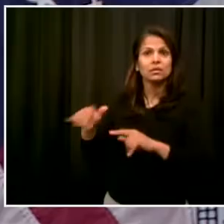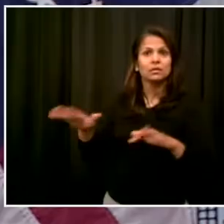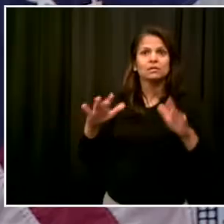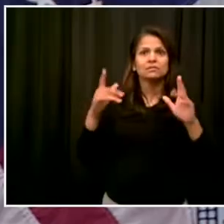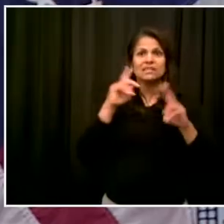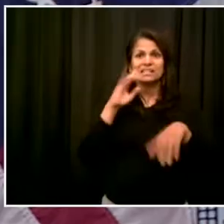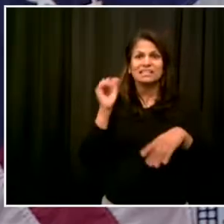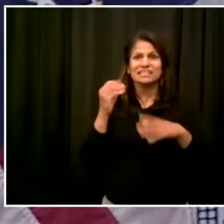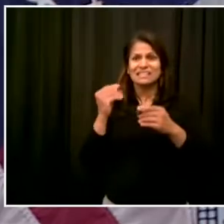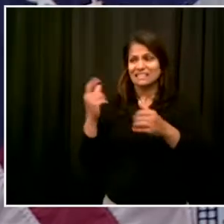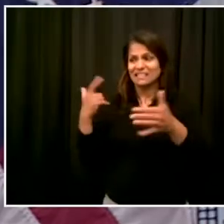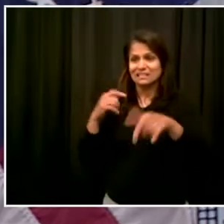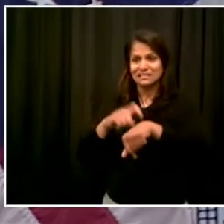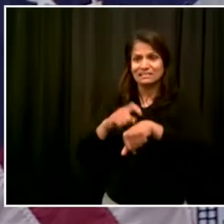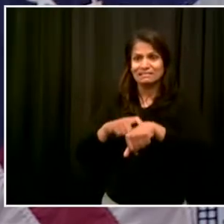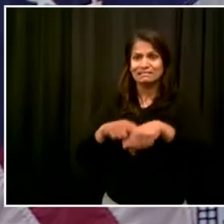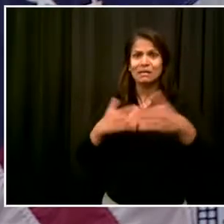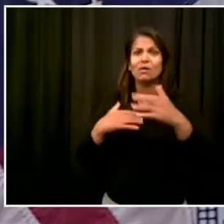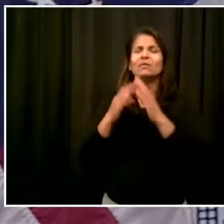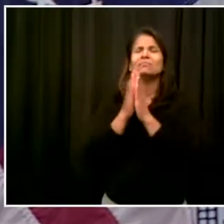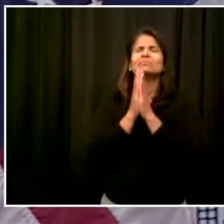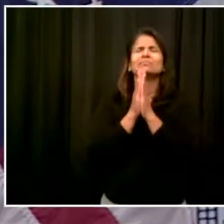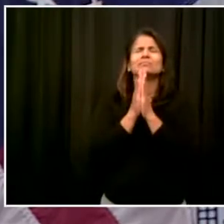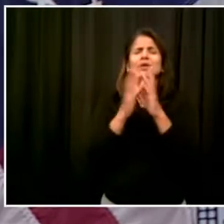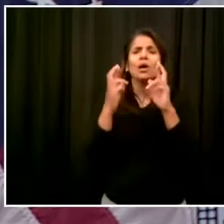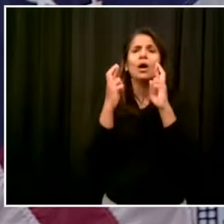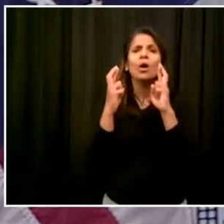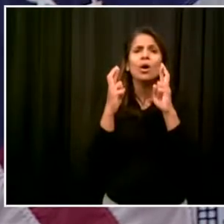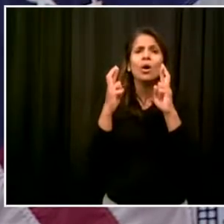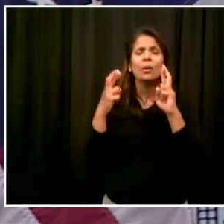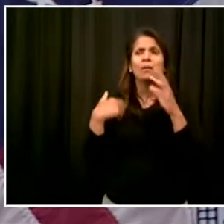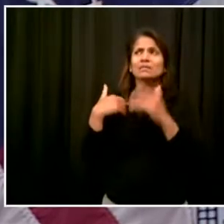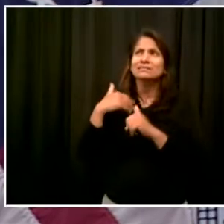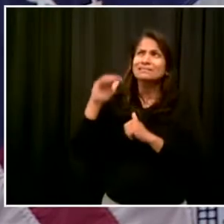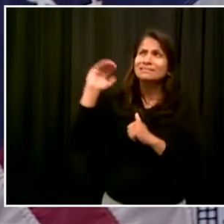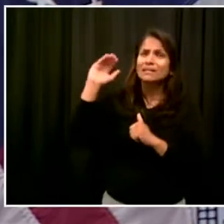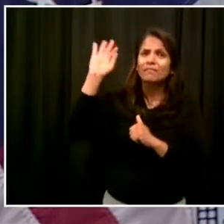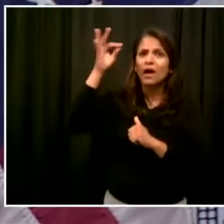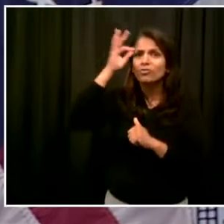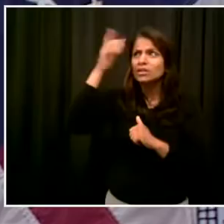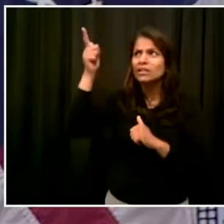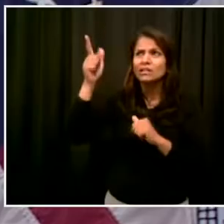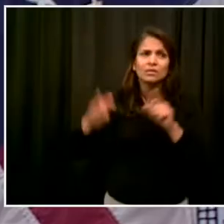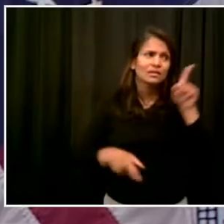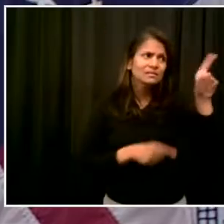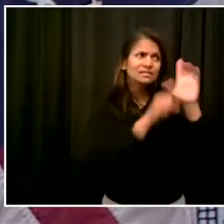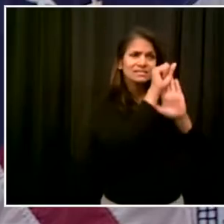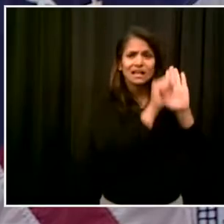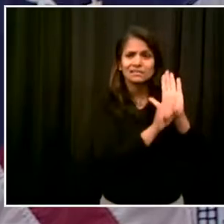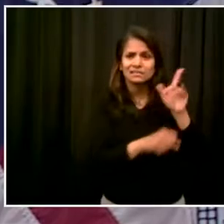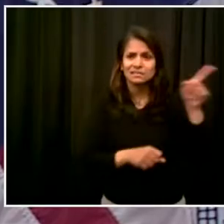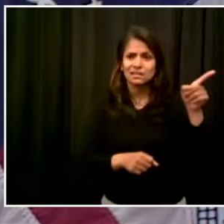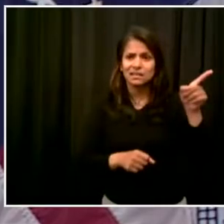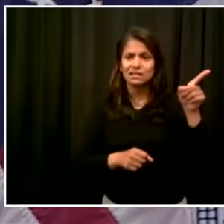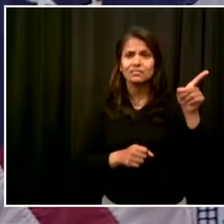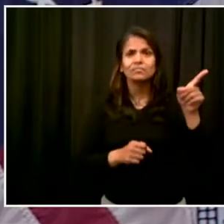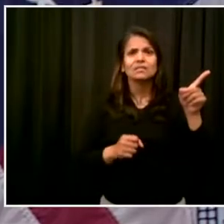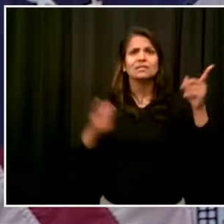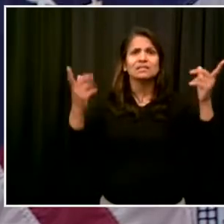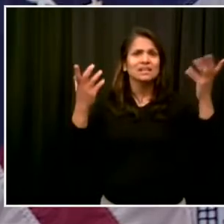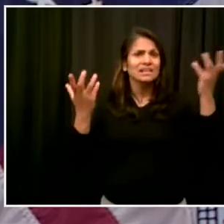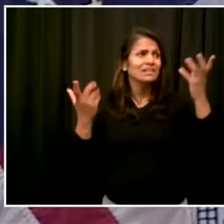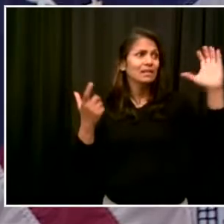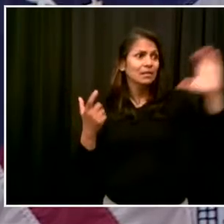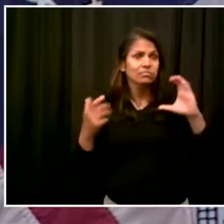put a layoff plan in place, again, it would mean that other efforts to find savings from labor had not succeeded, and it would mean